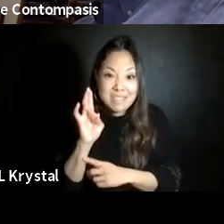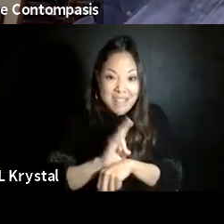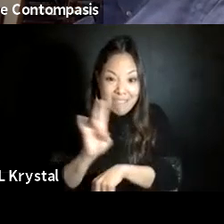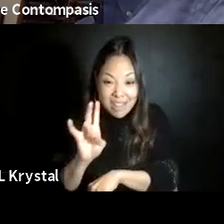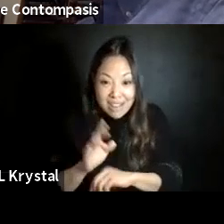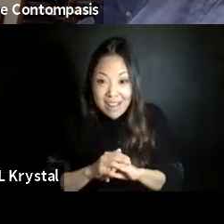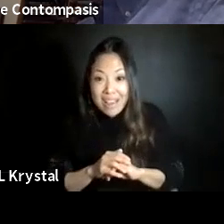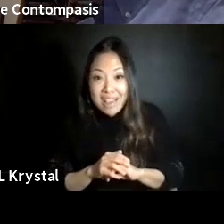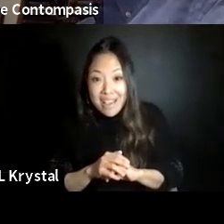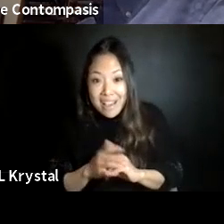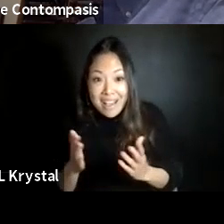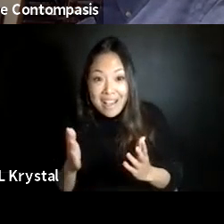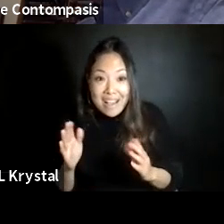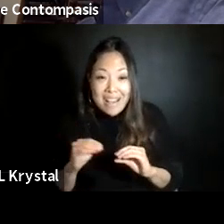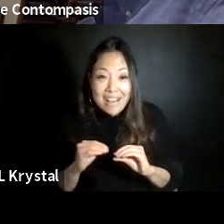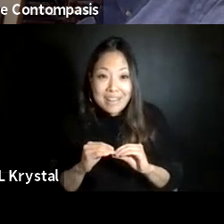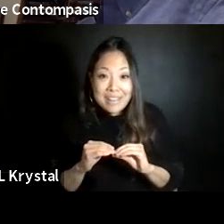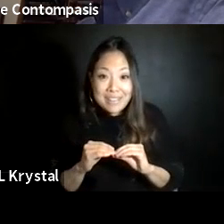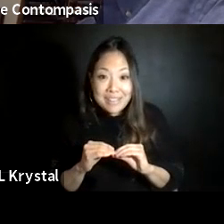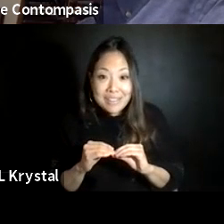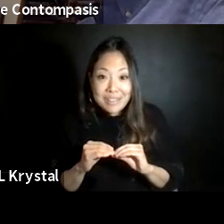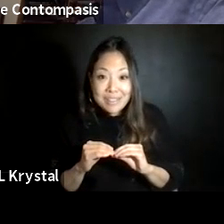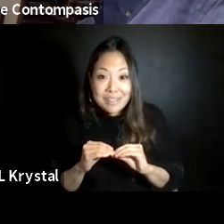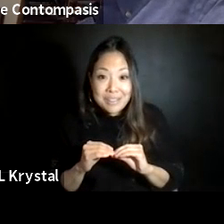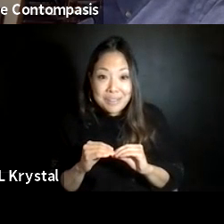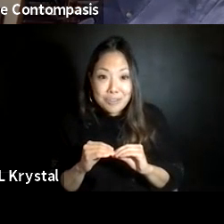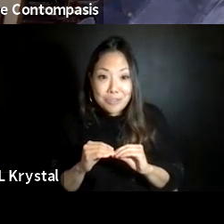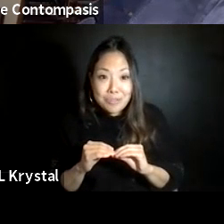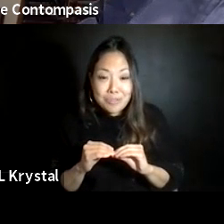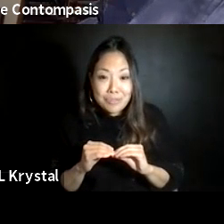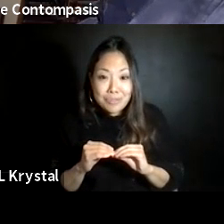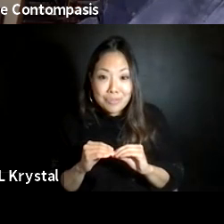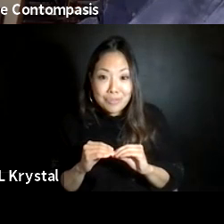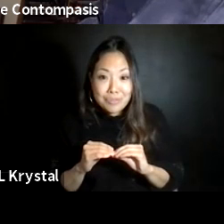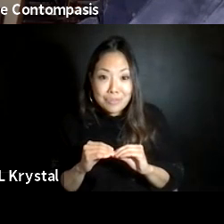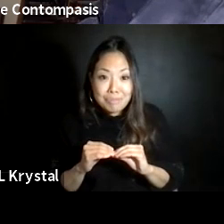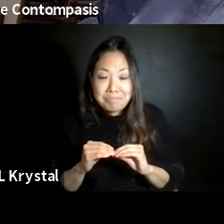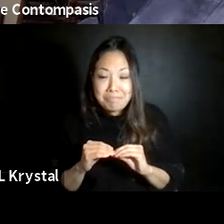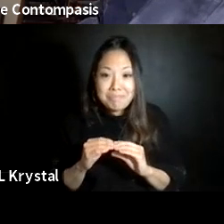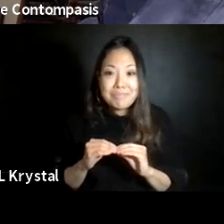everybody else. Yeah. But Okay, Dr. Tung.